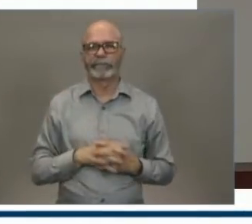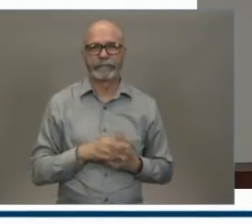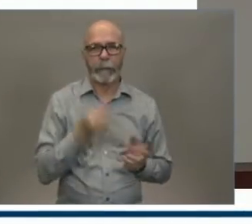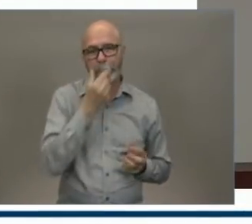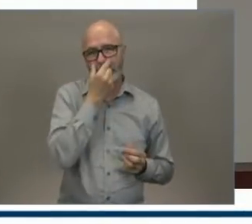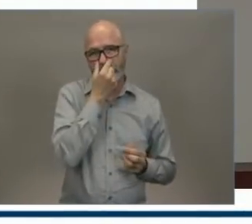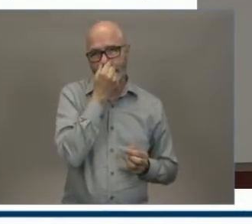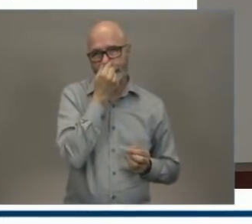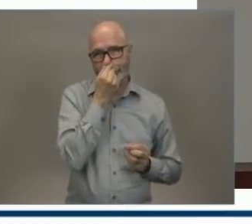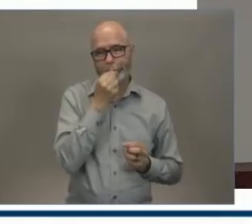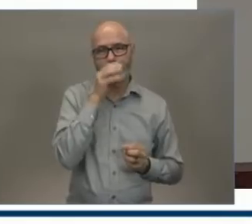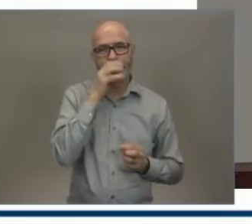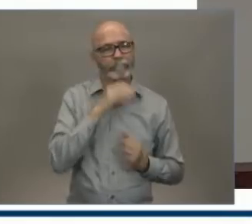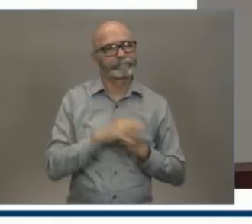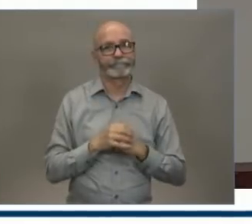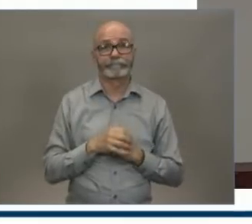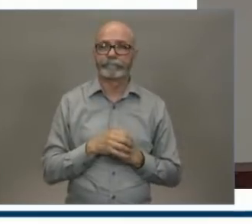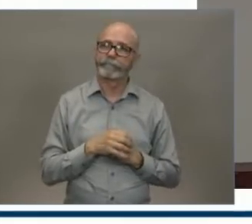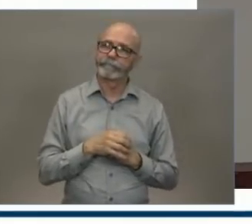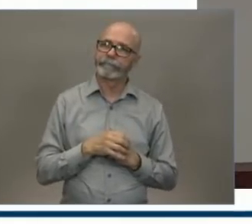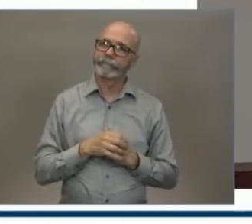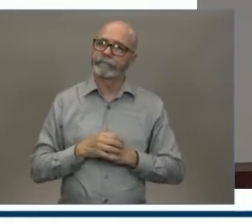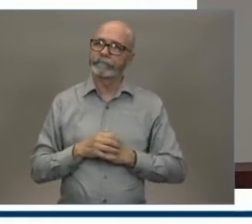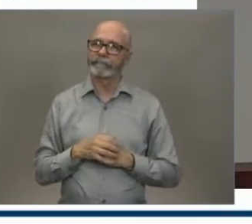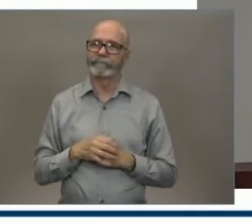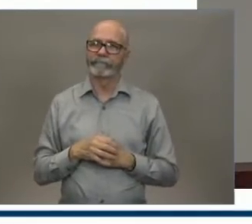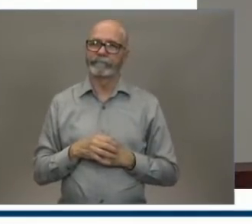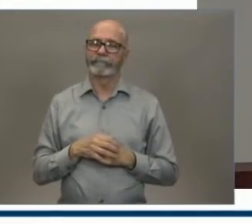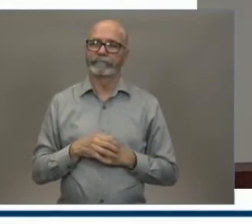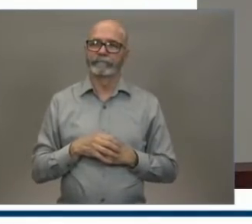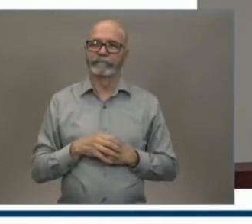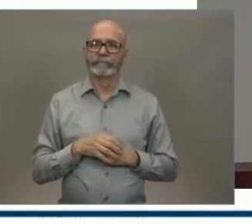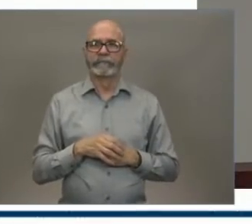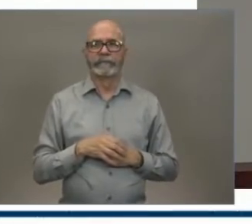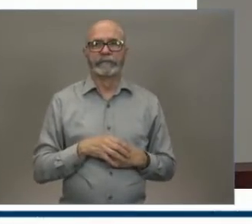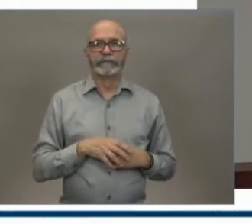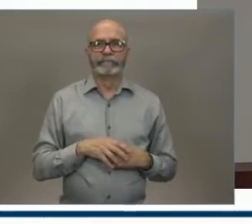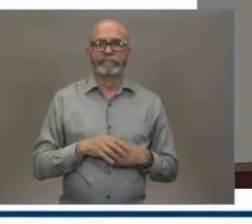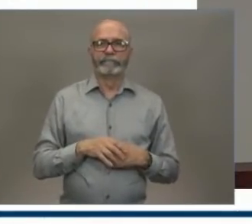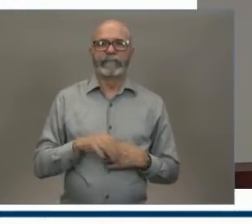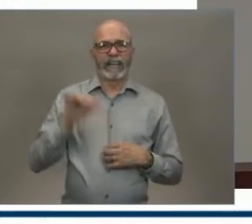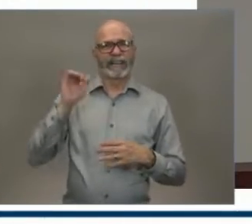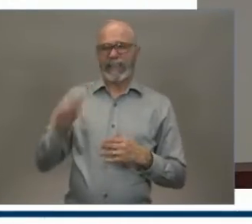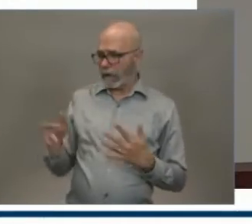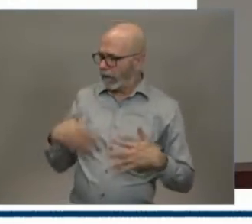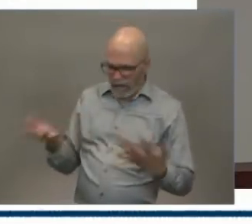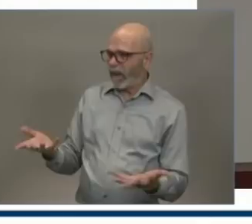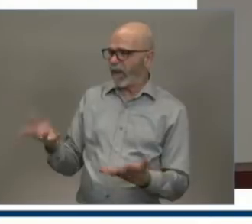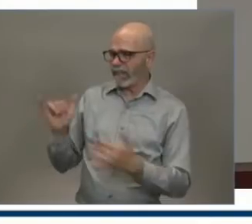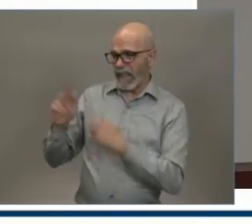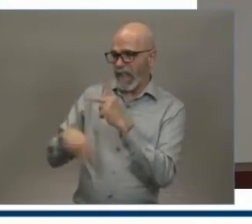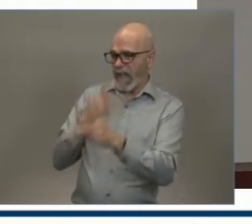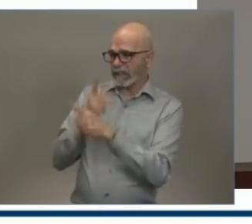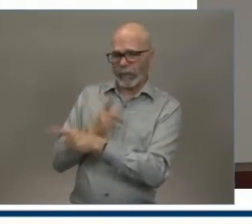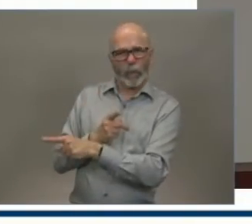I want to emphasize the details of that case because we've already gotten questions. Well, how could somebody under